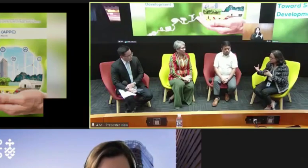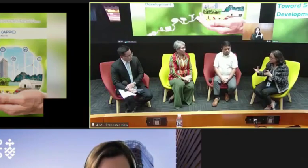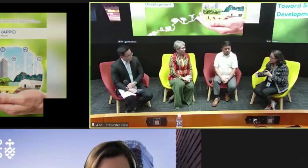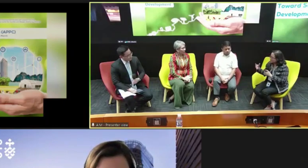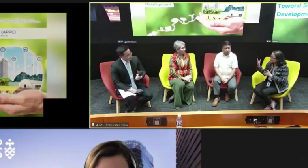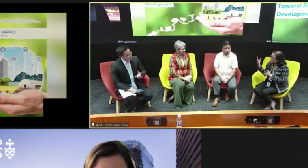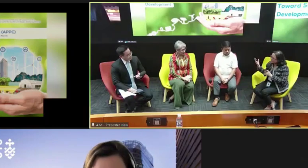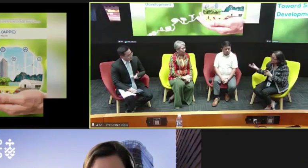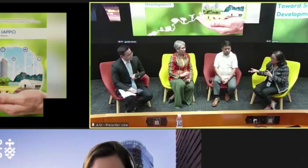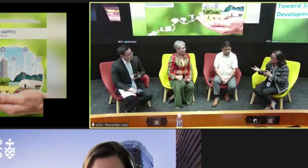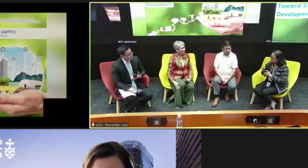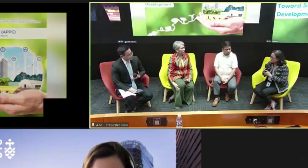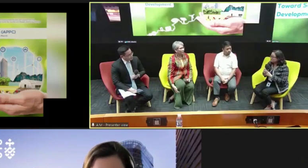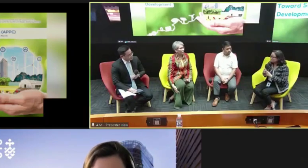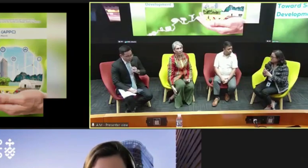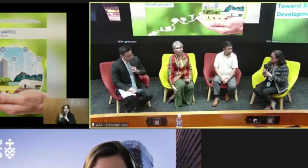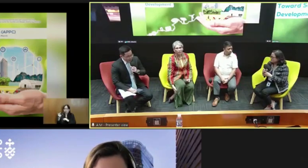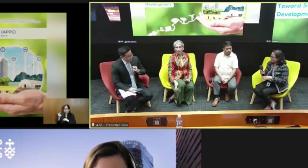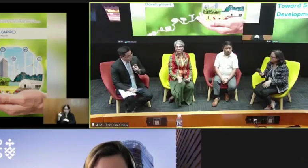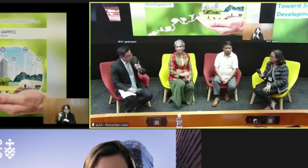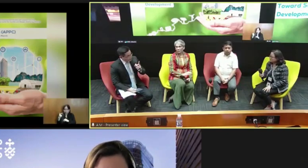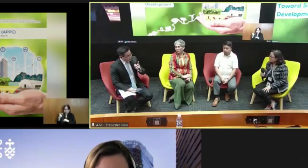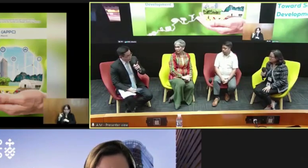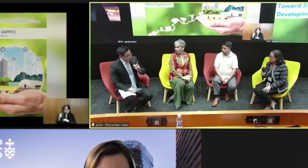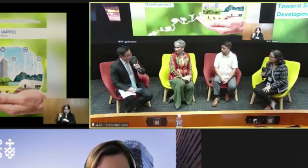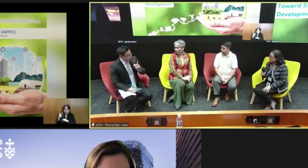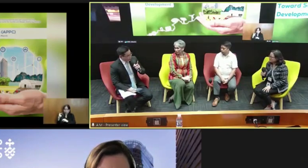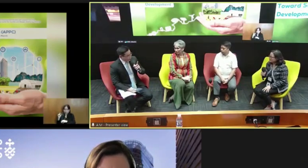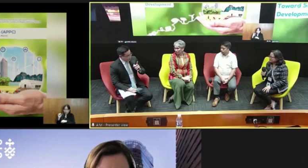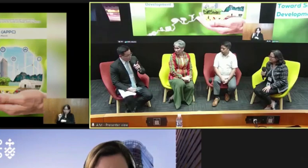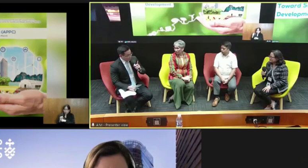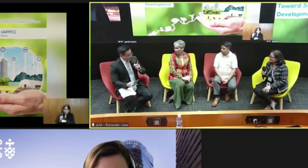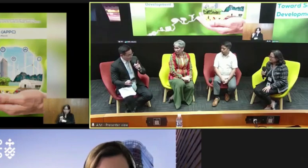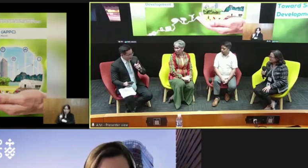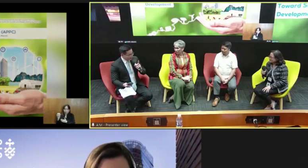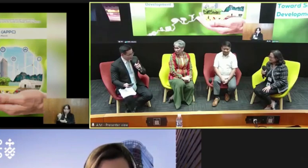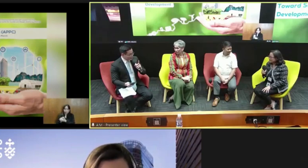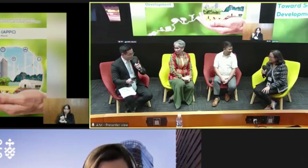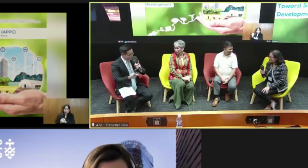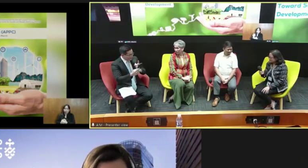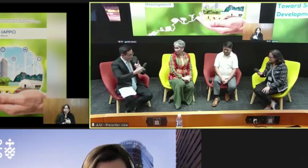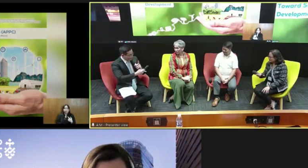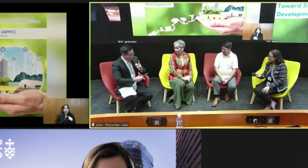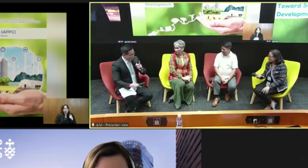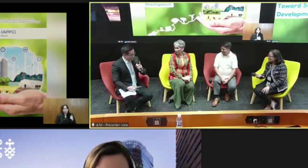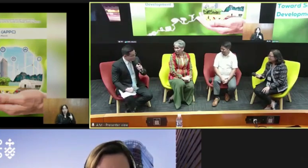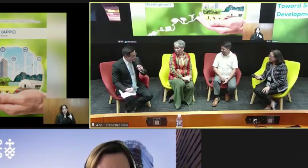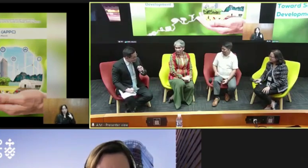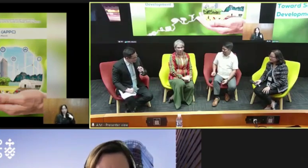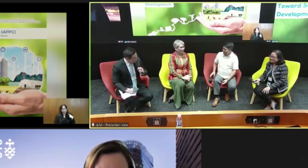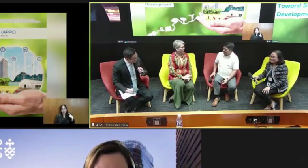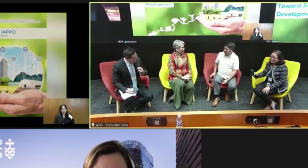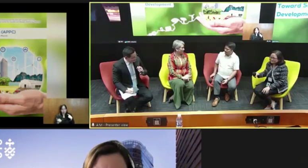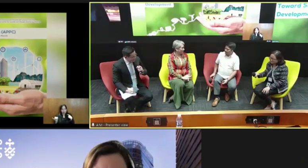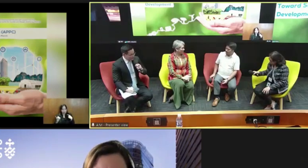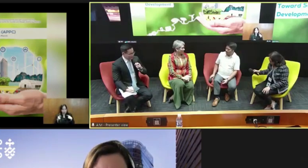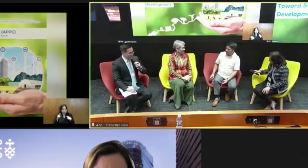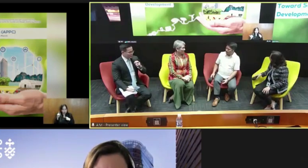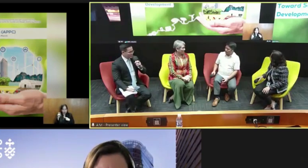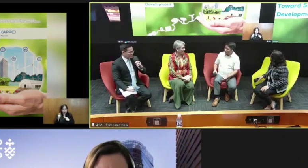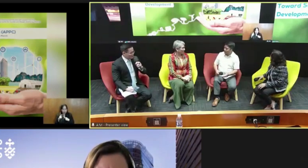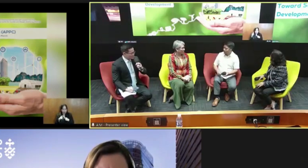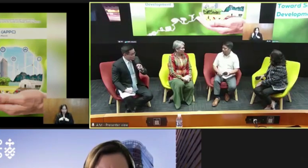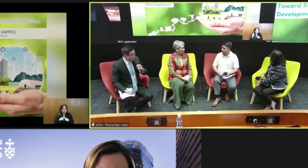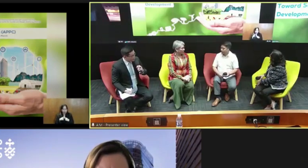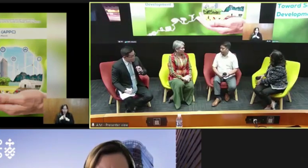the digital and the green. Okay, there's a question for you from Zoom, but before I read that question, yeah, I'll go to Sherwin first. You